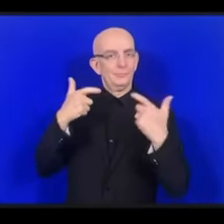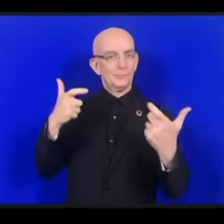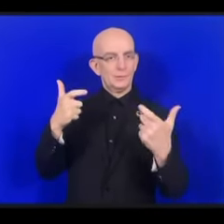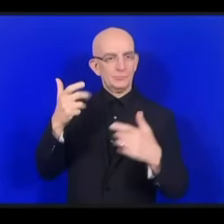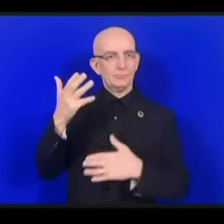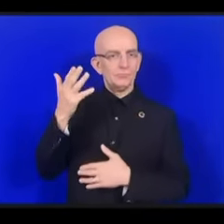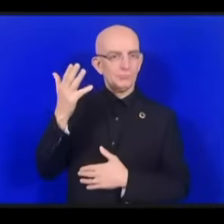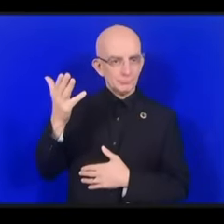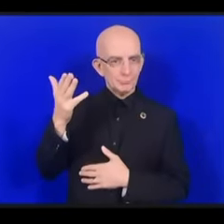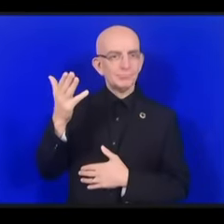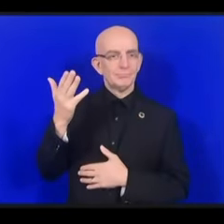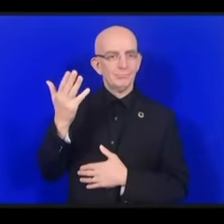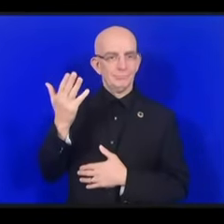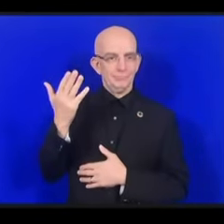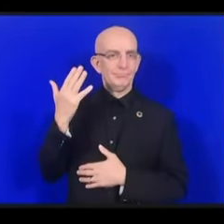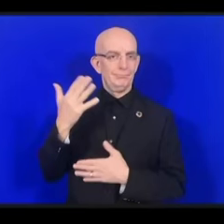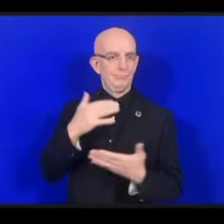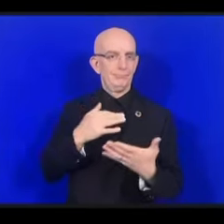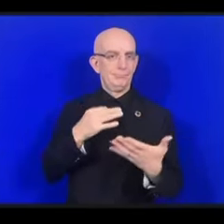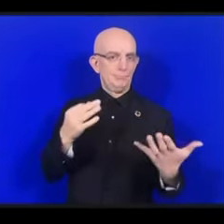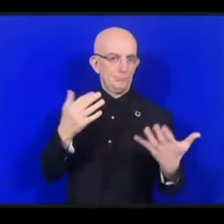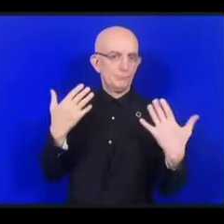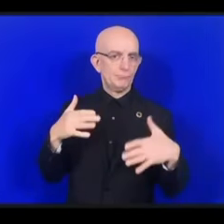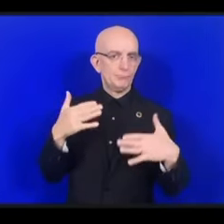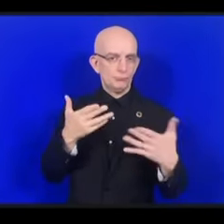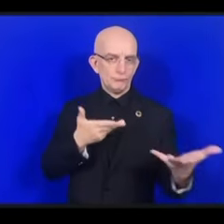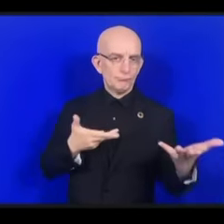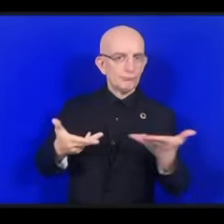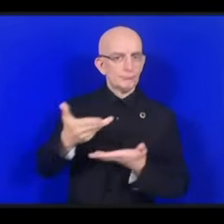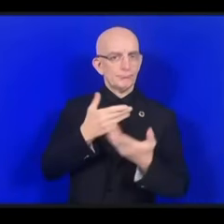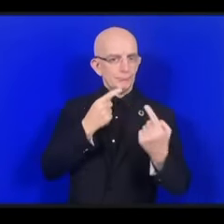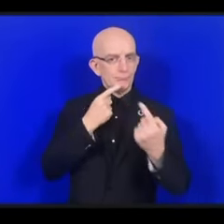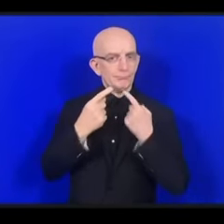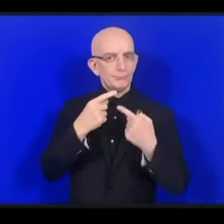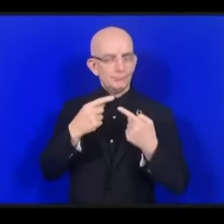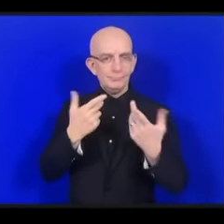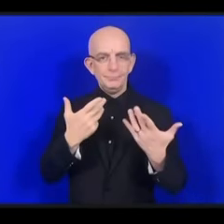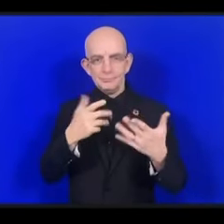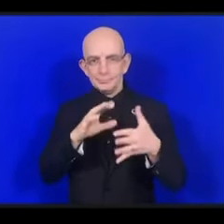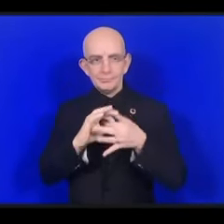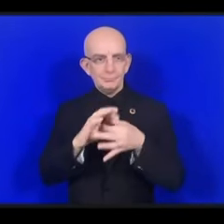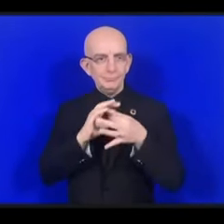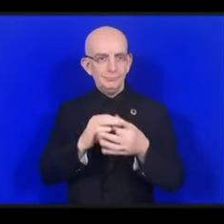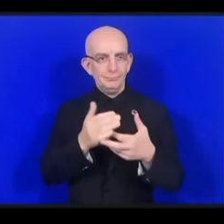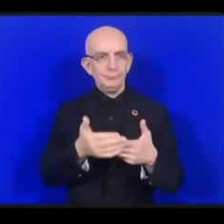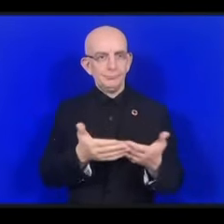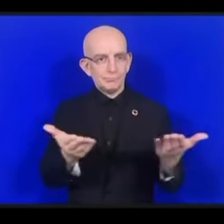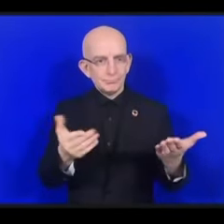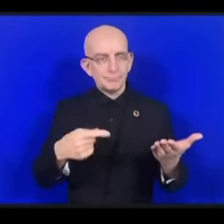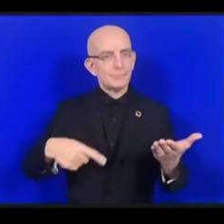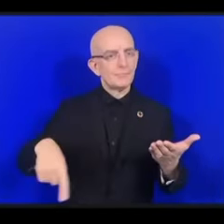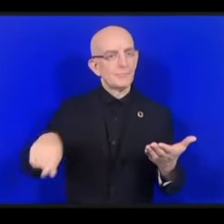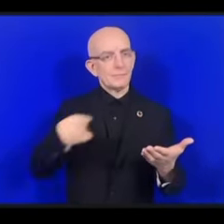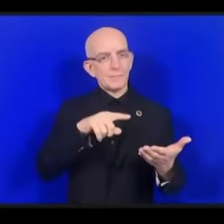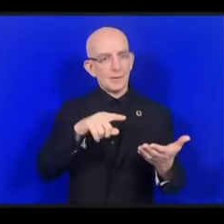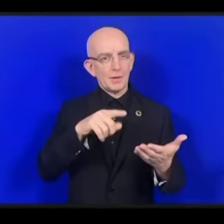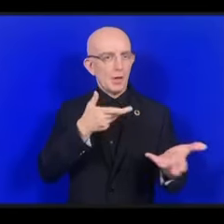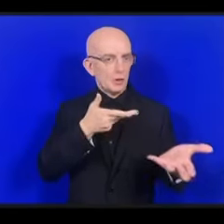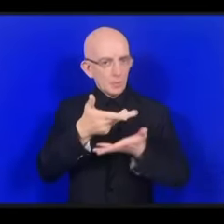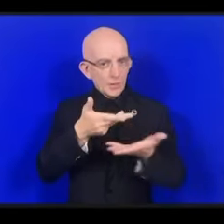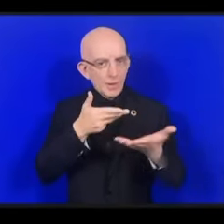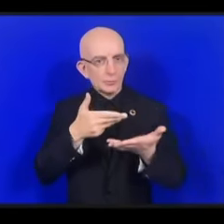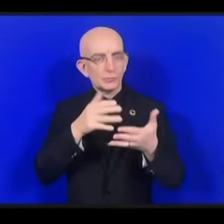Government, Excellencies, and the participants of this forum. In the last 5 days, we